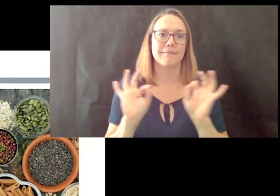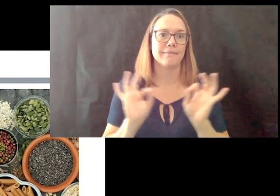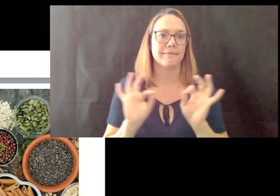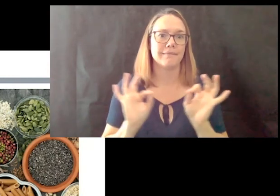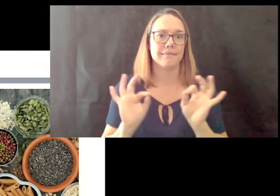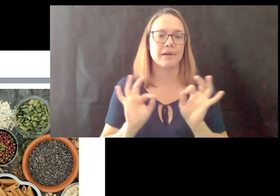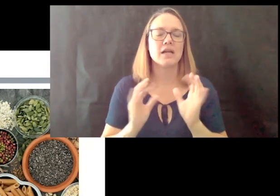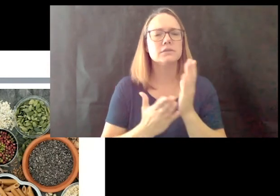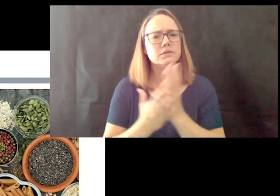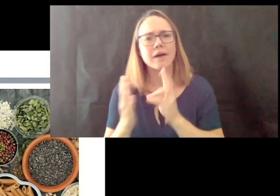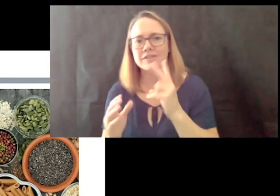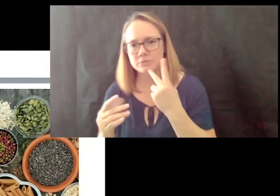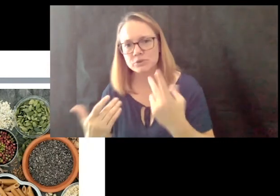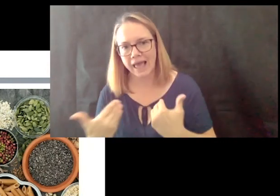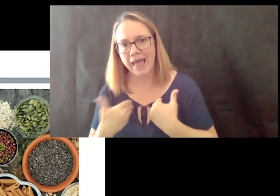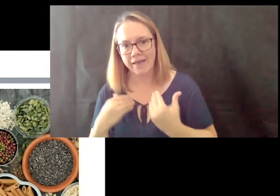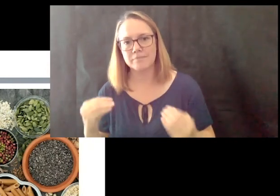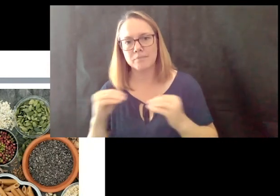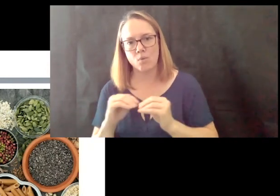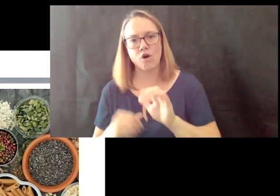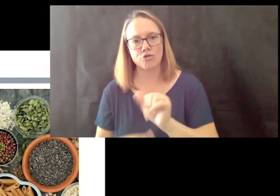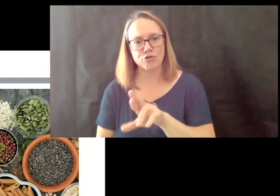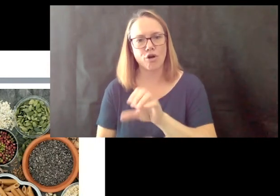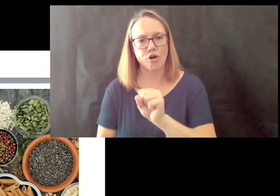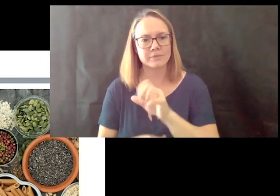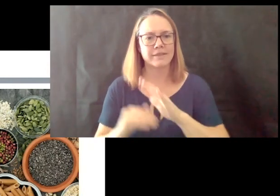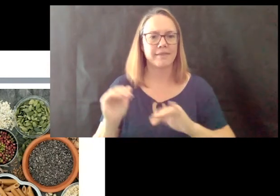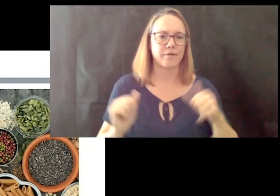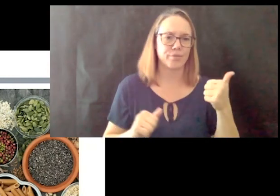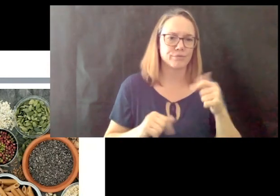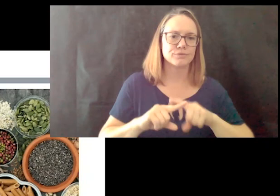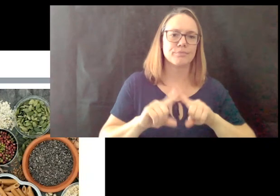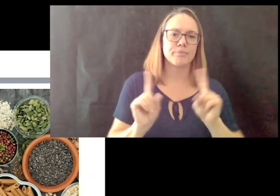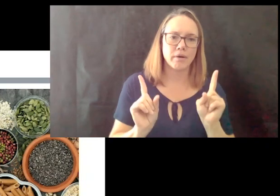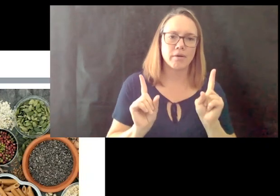can be in certain vegetables, but they all have some